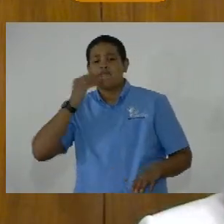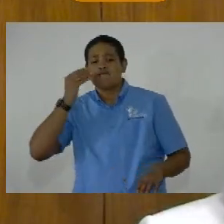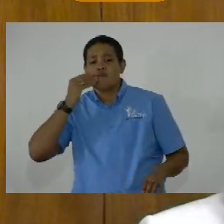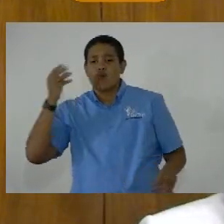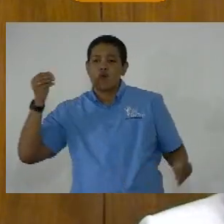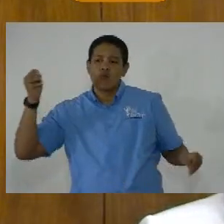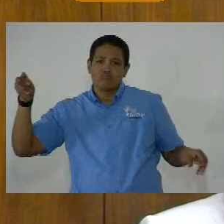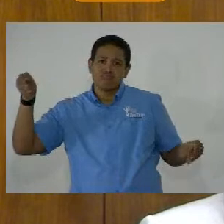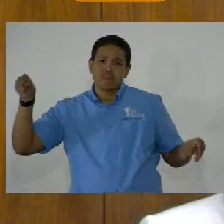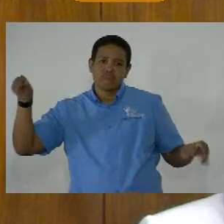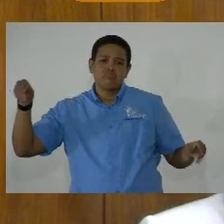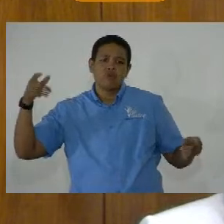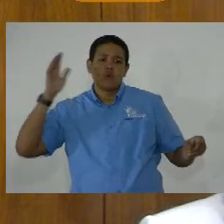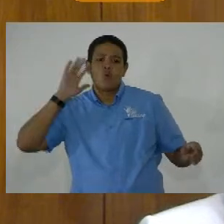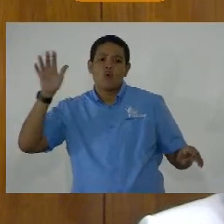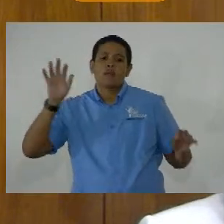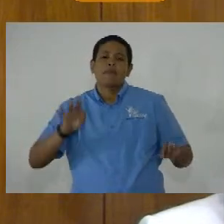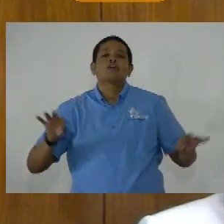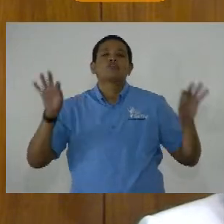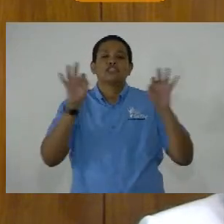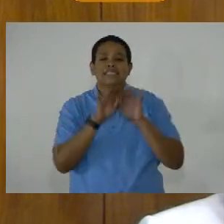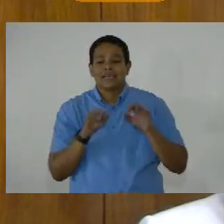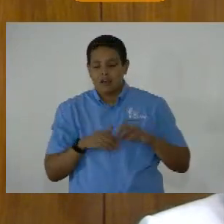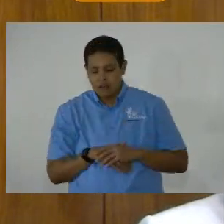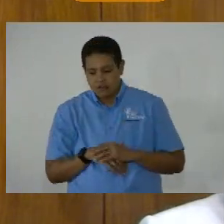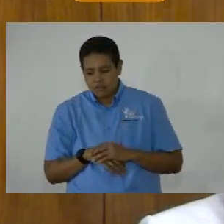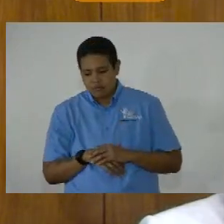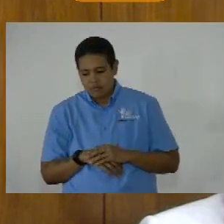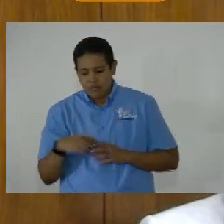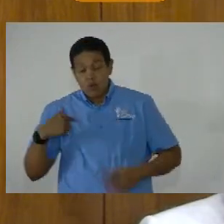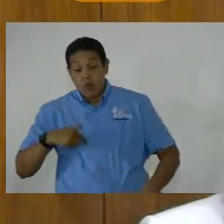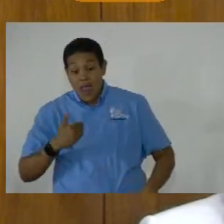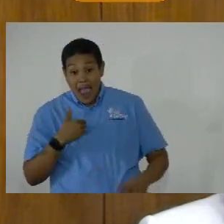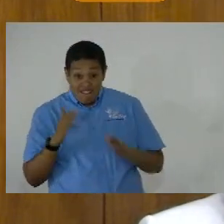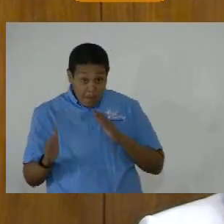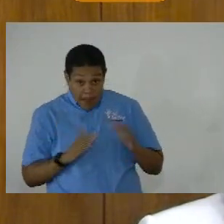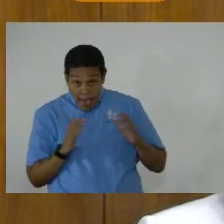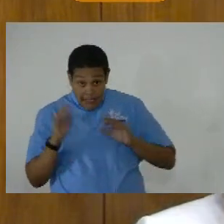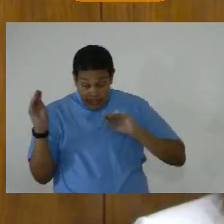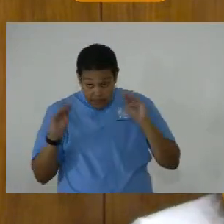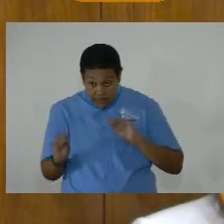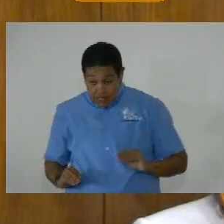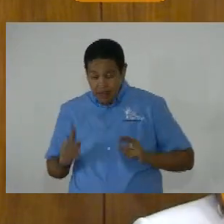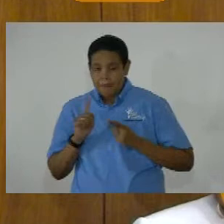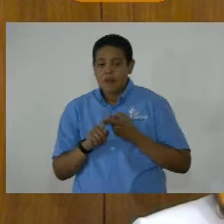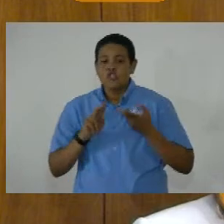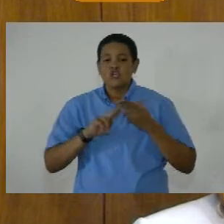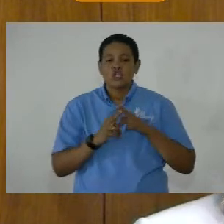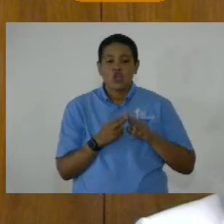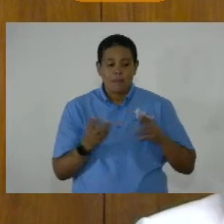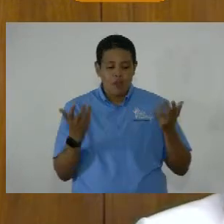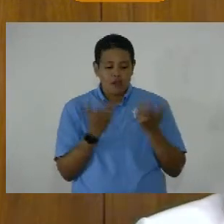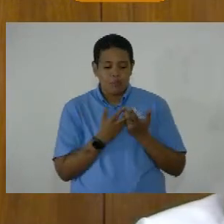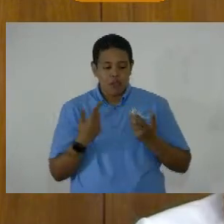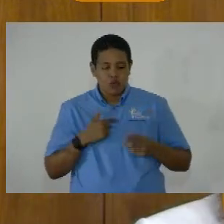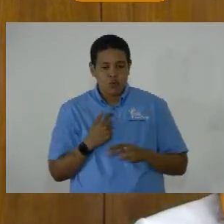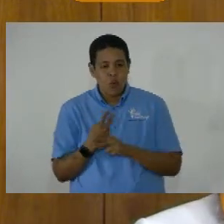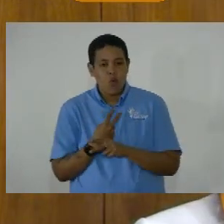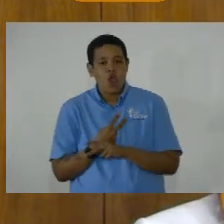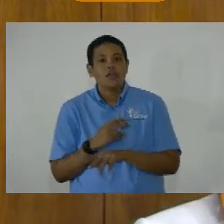terminals will be critical. We have the plans and the numbers. We are working